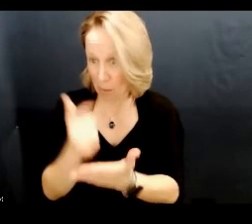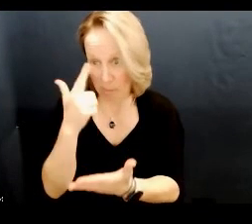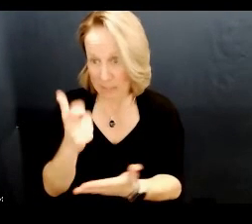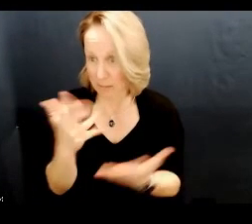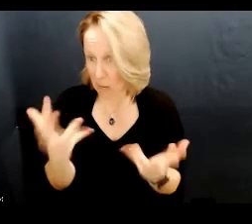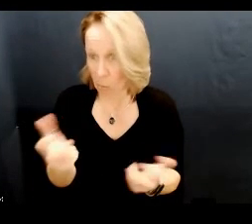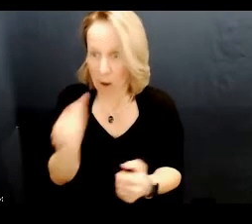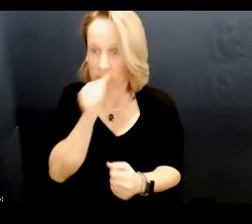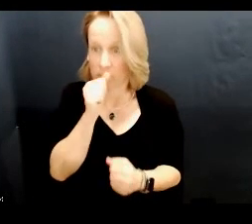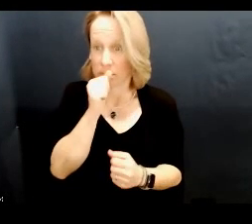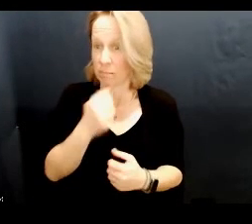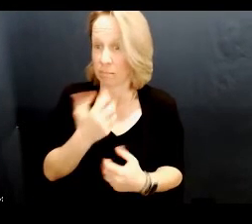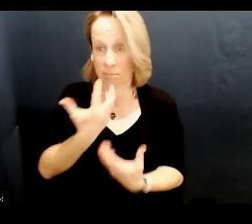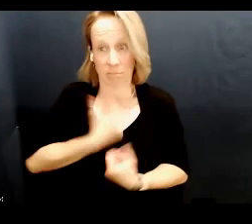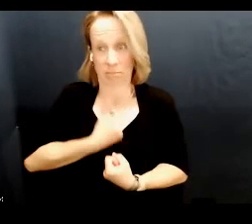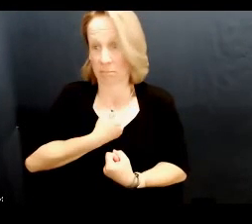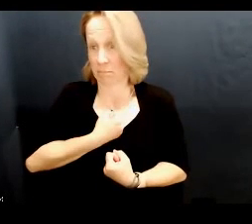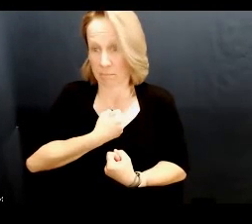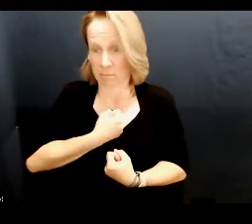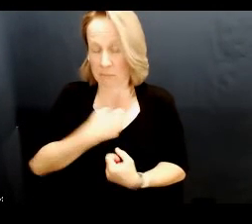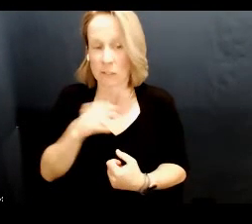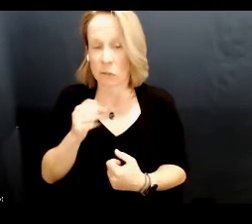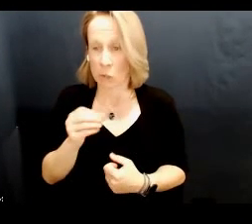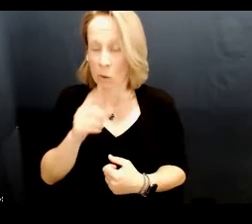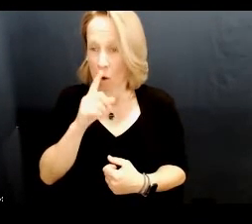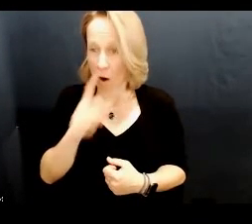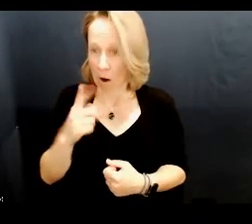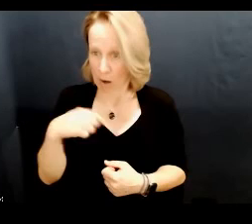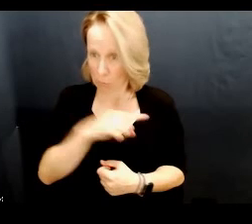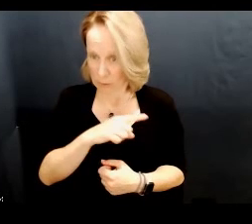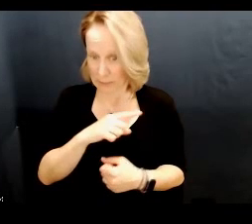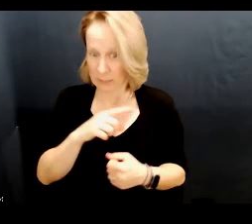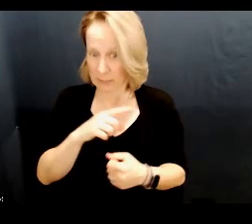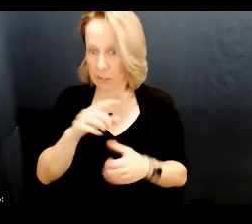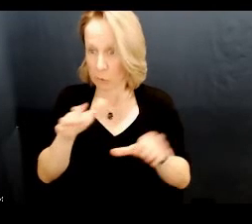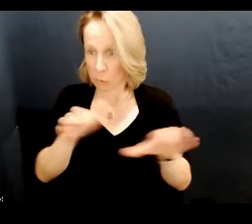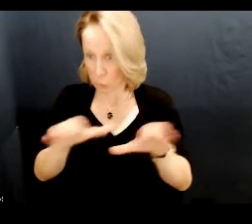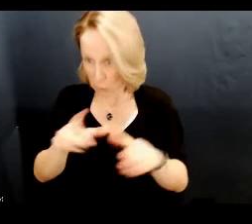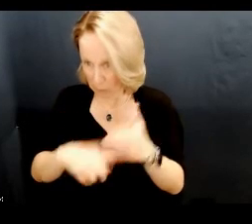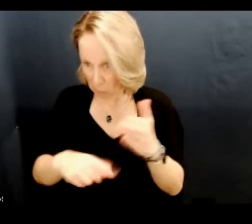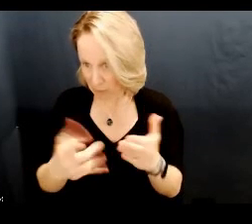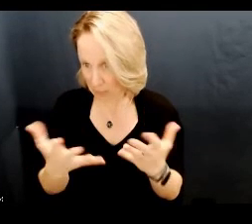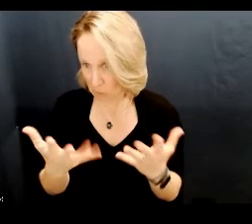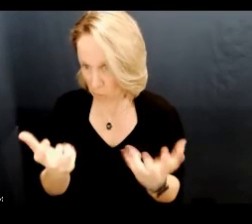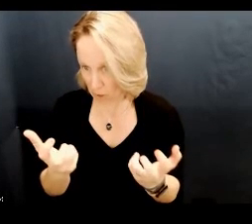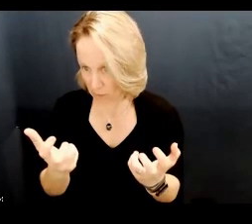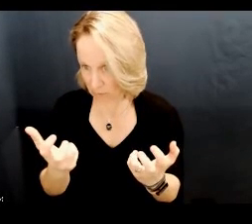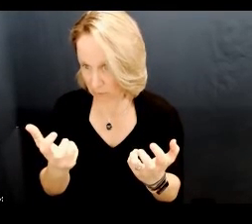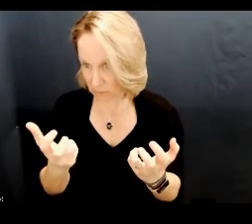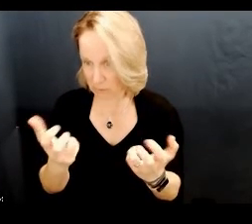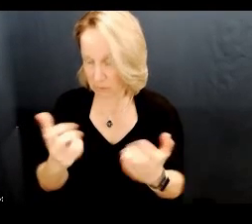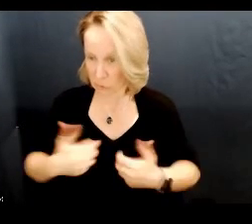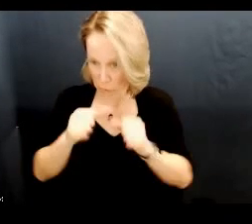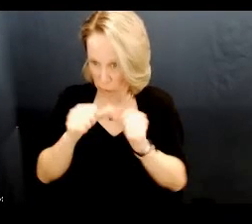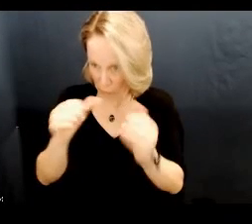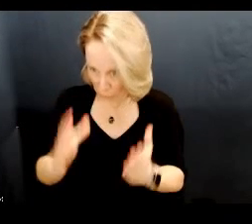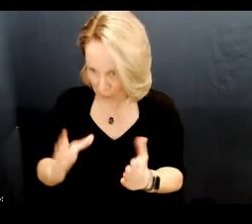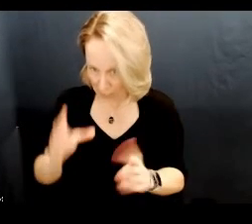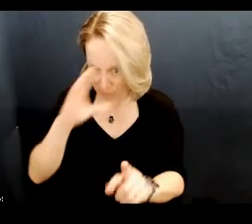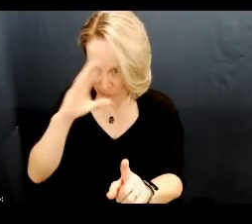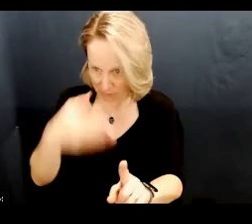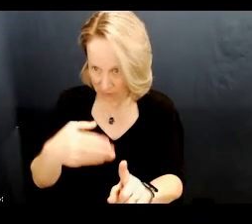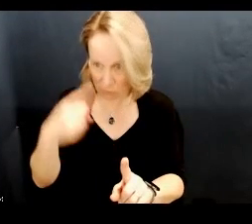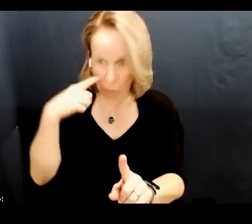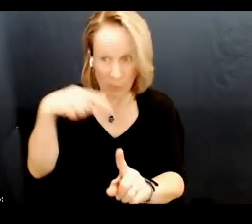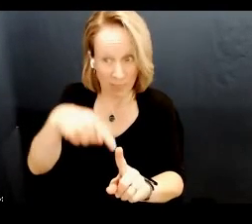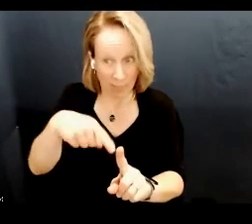context. It really is, are we providing survivor-centered services in our community in a way that makes it safe for survivors to come